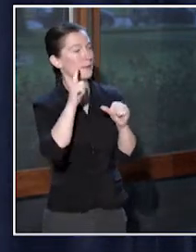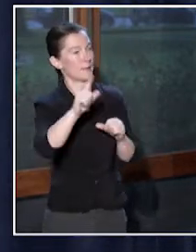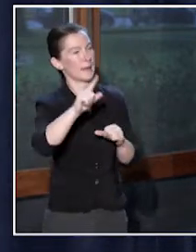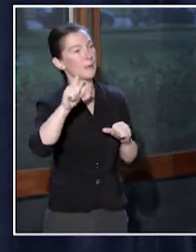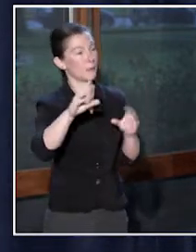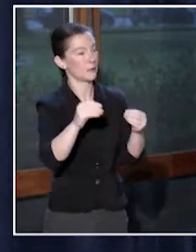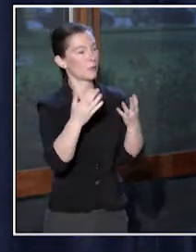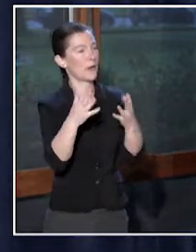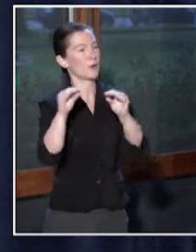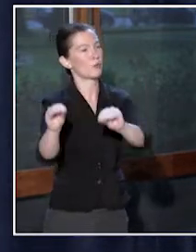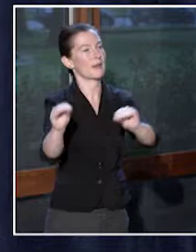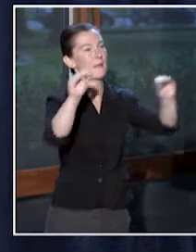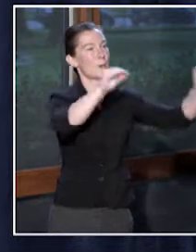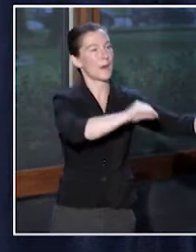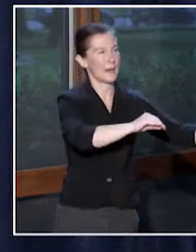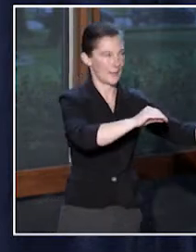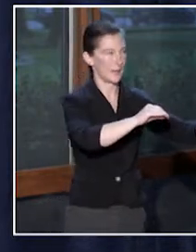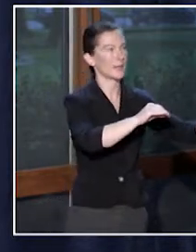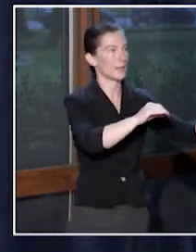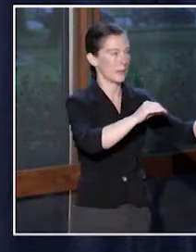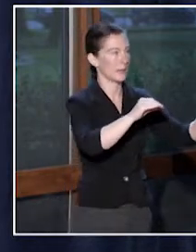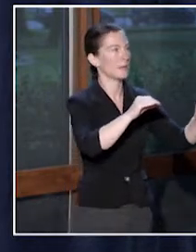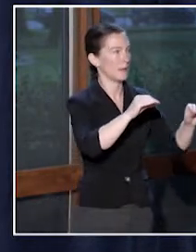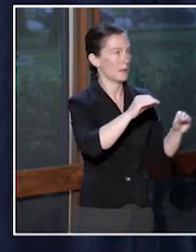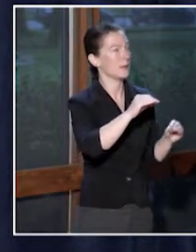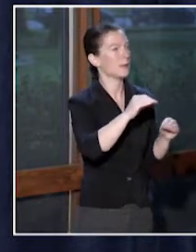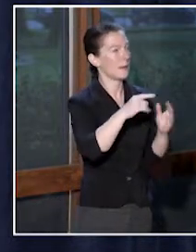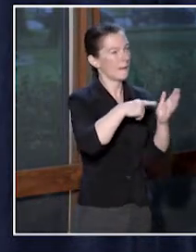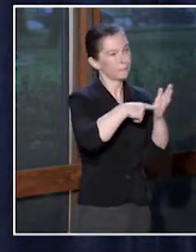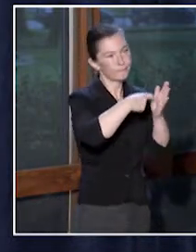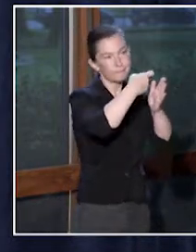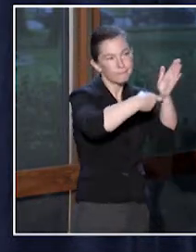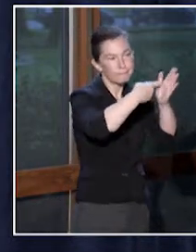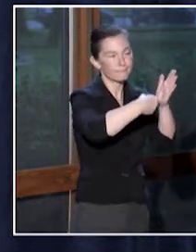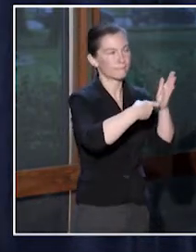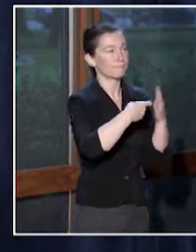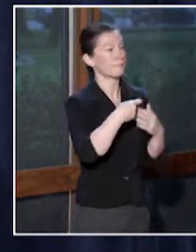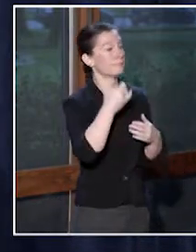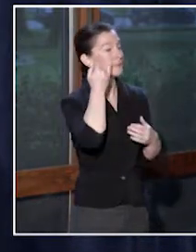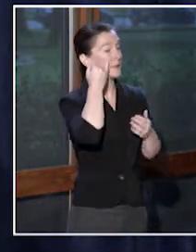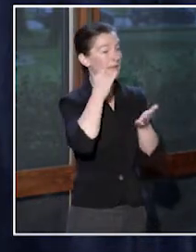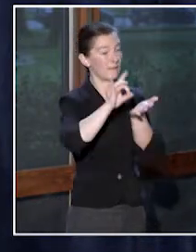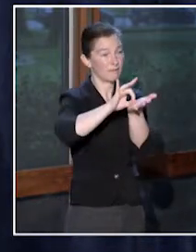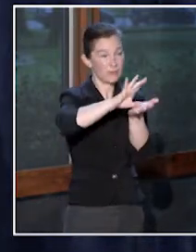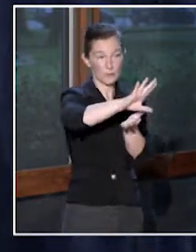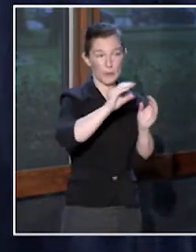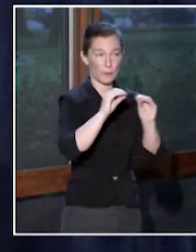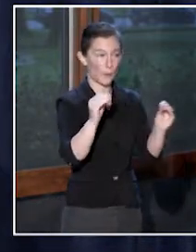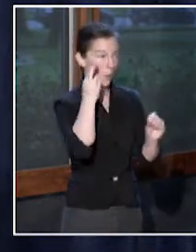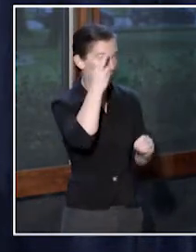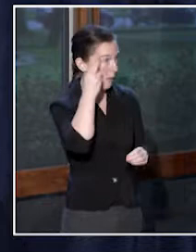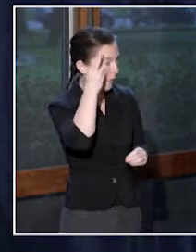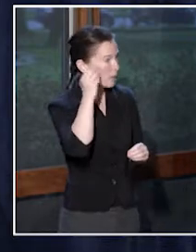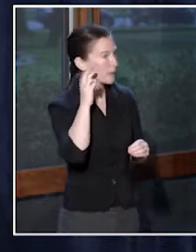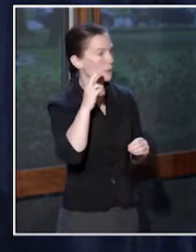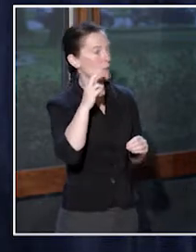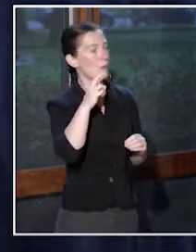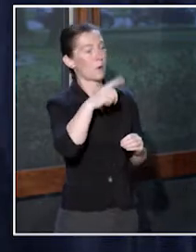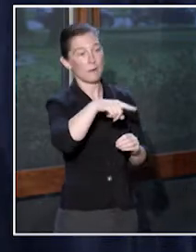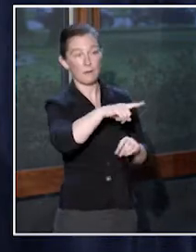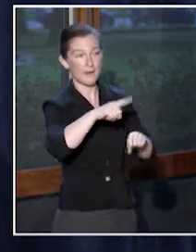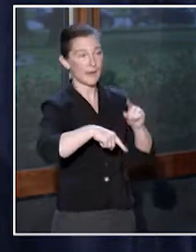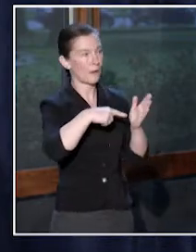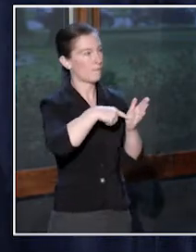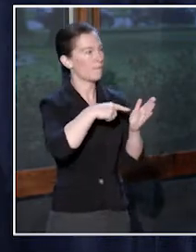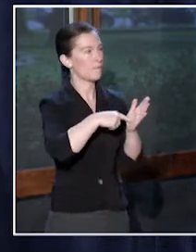to tenants that they either evict without cause or who can't afford a double-digit rent increase